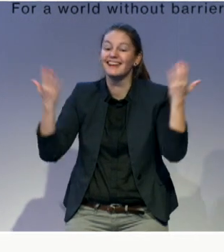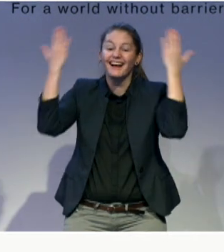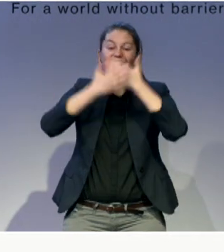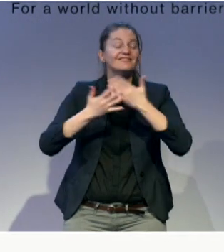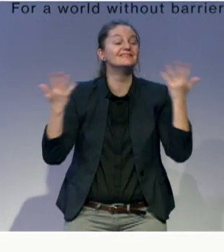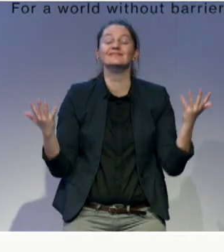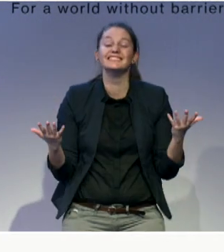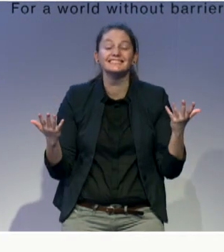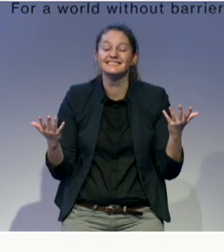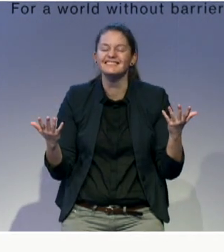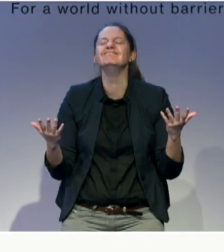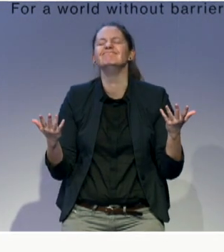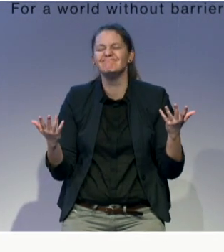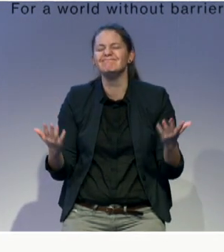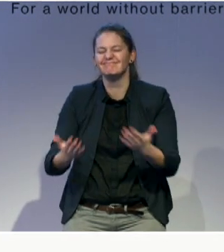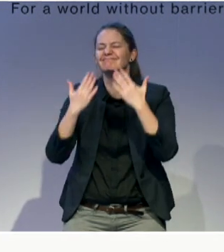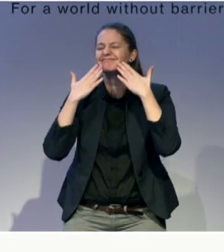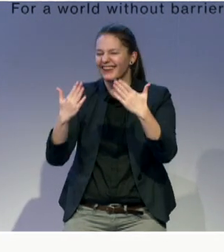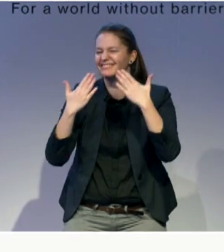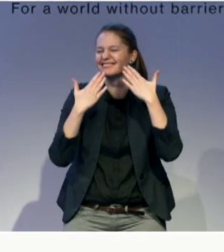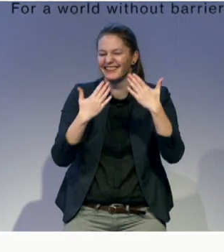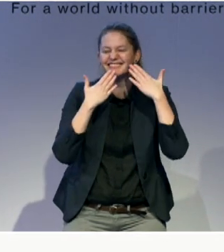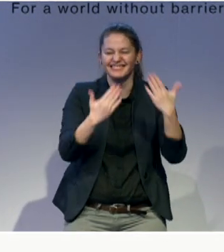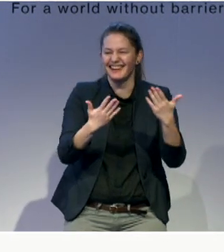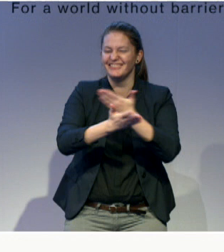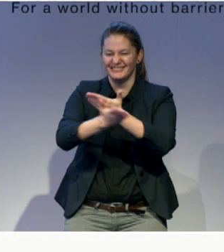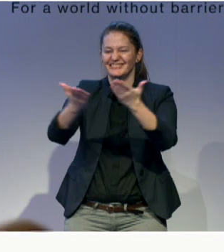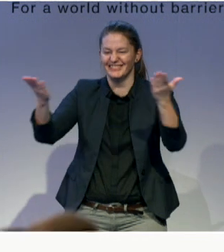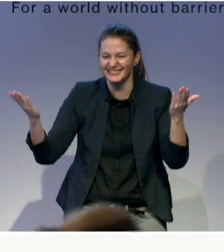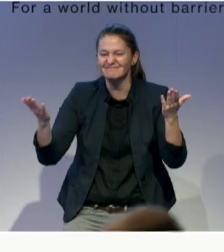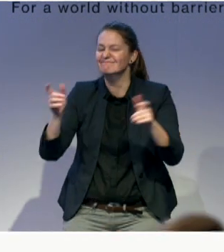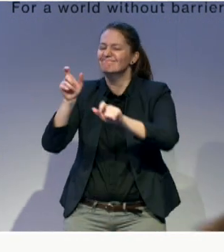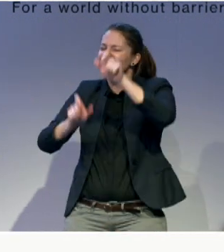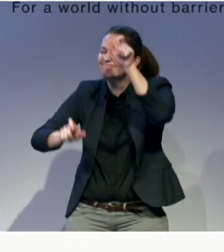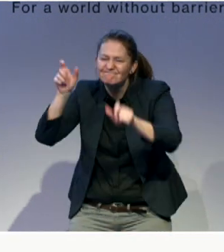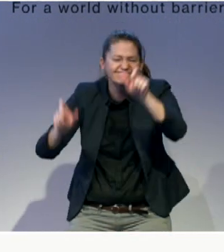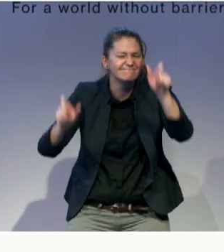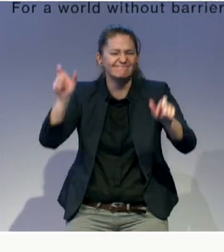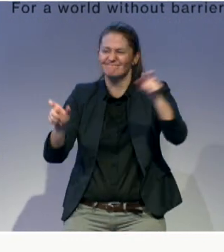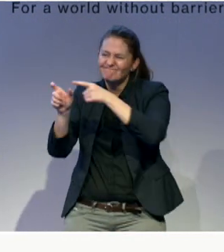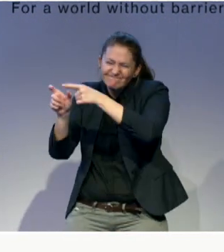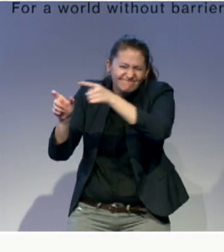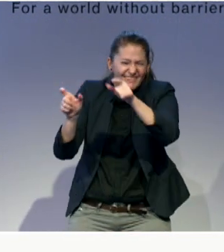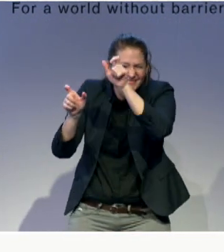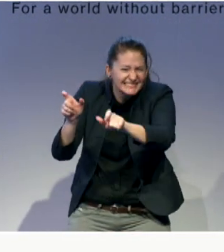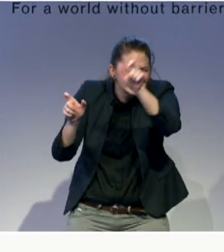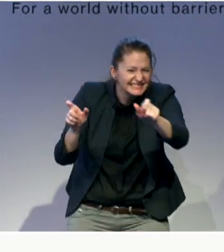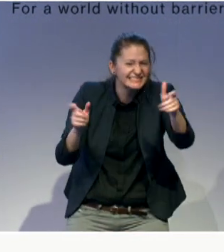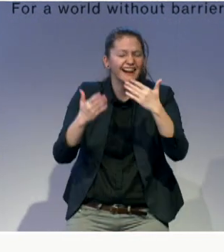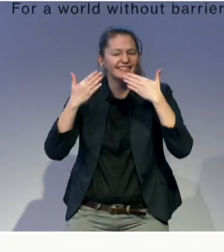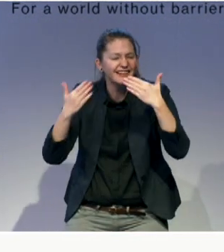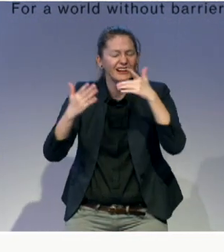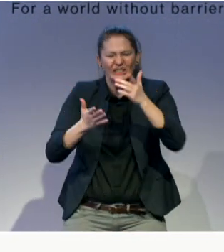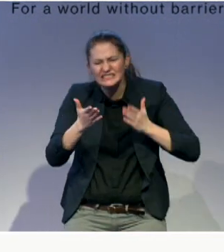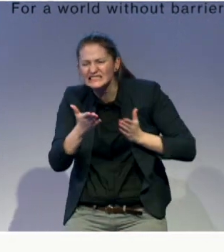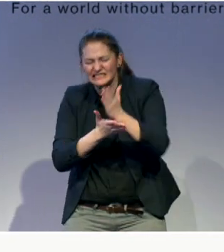thank you. Every single one of you who continuously does this work. And